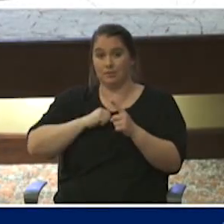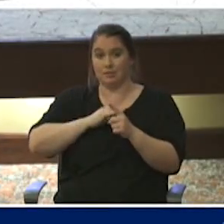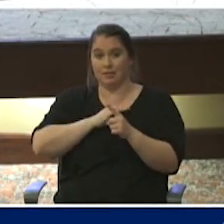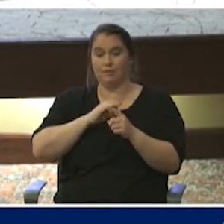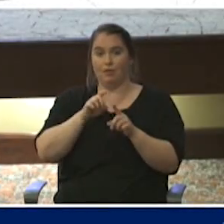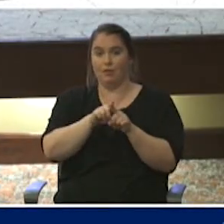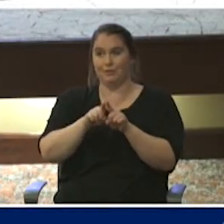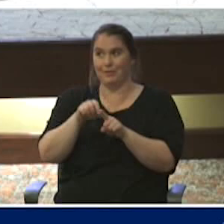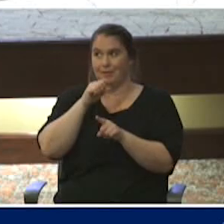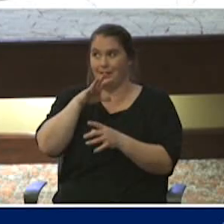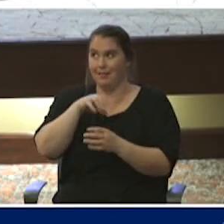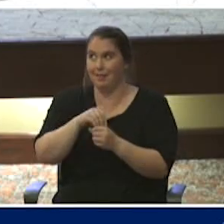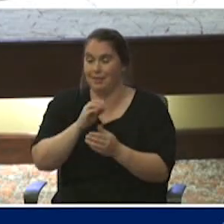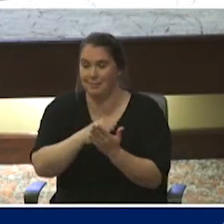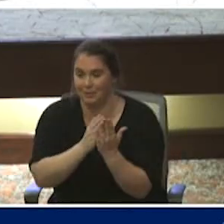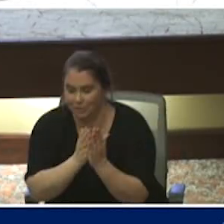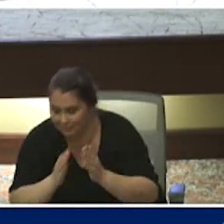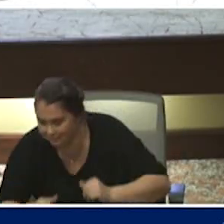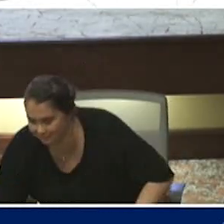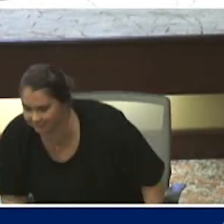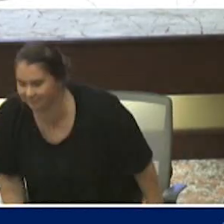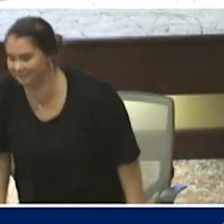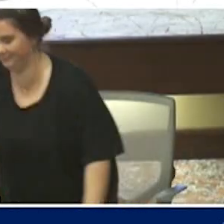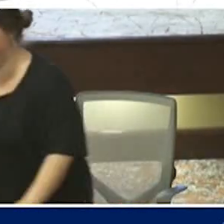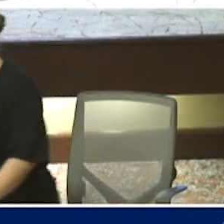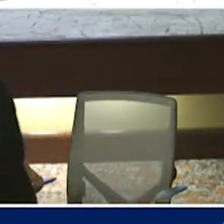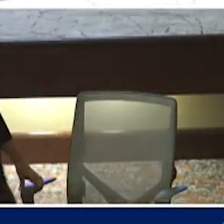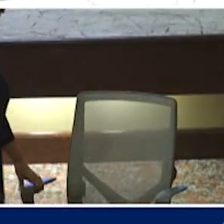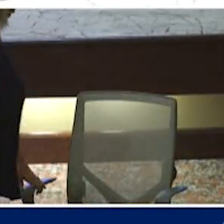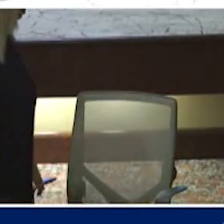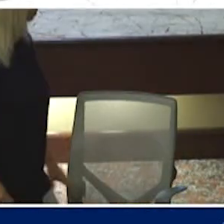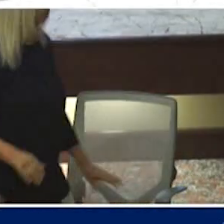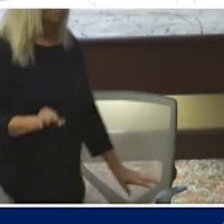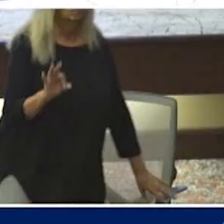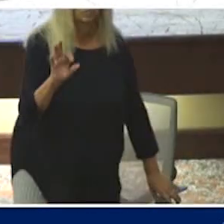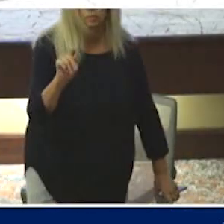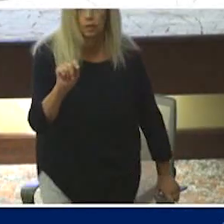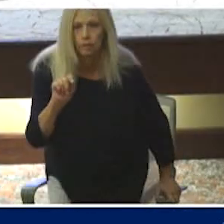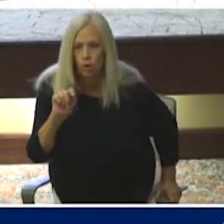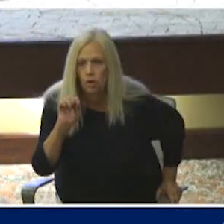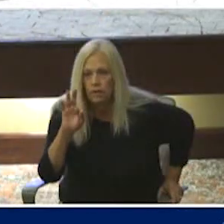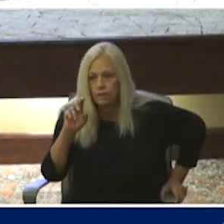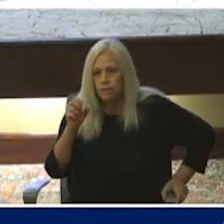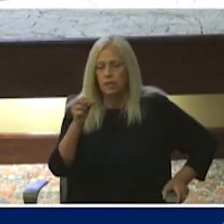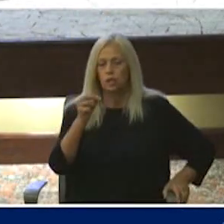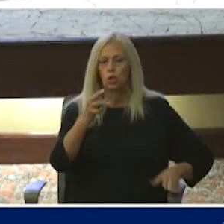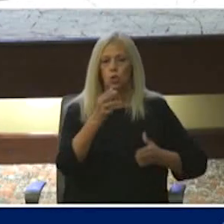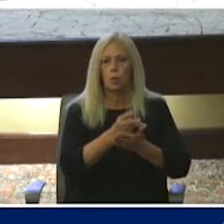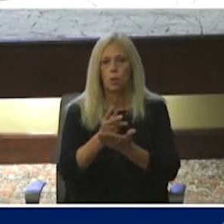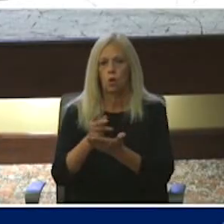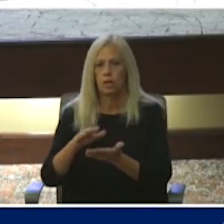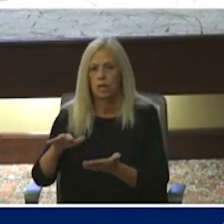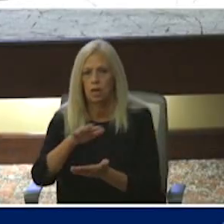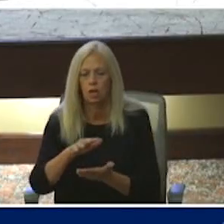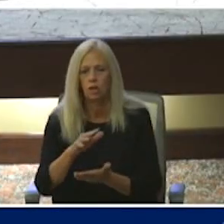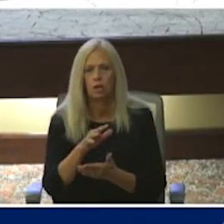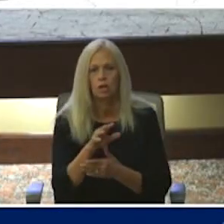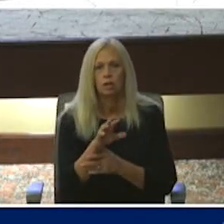budget. Okay. This is the Fort Fisher parking area, about